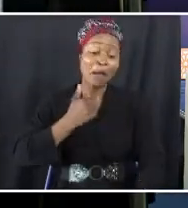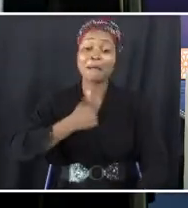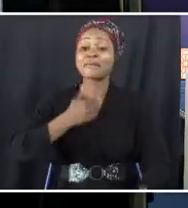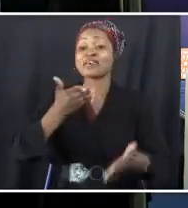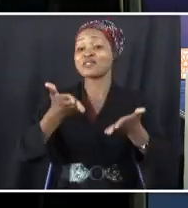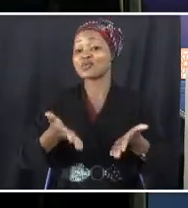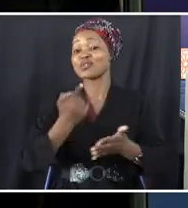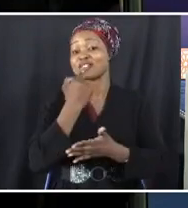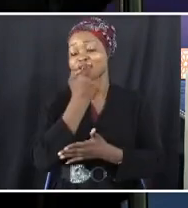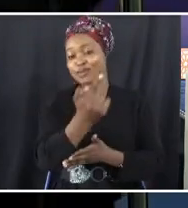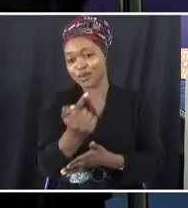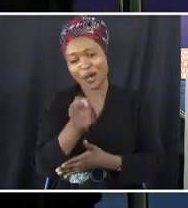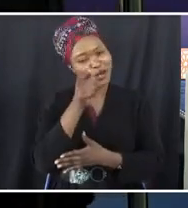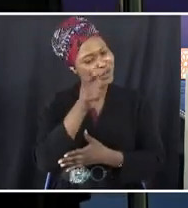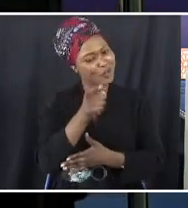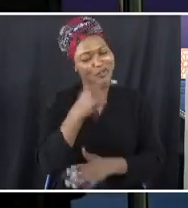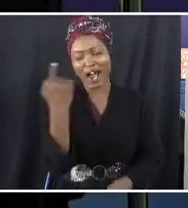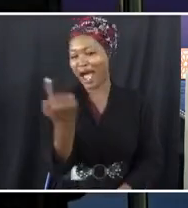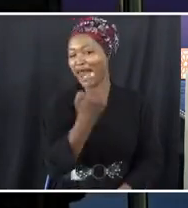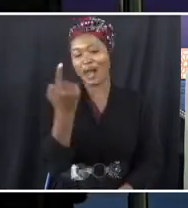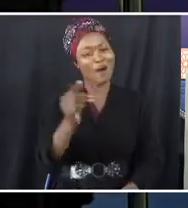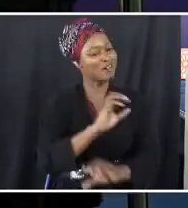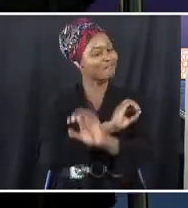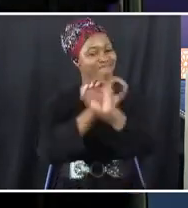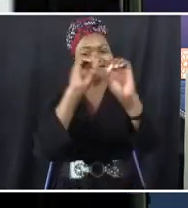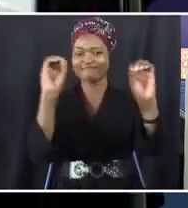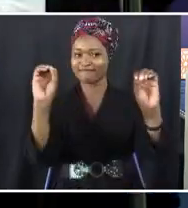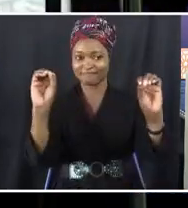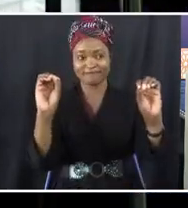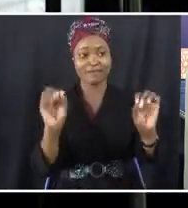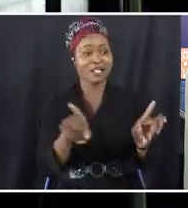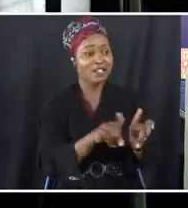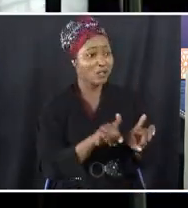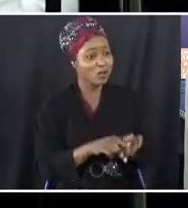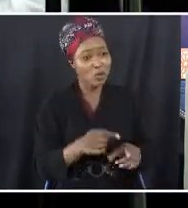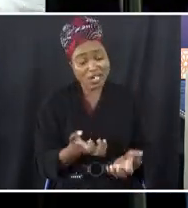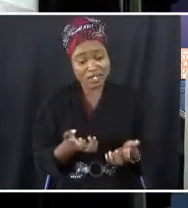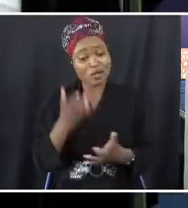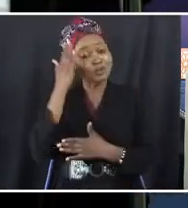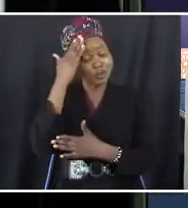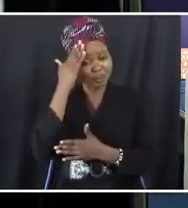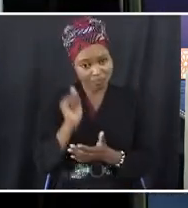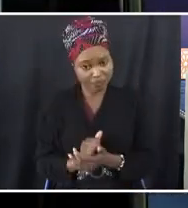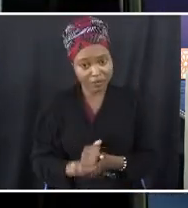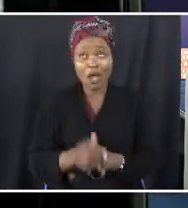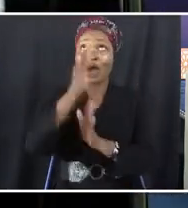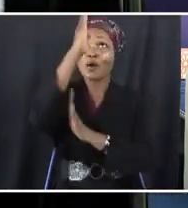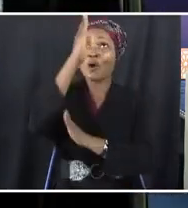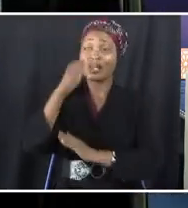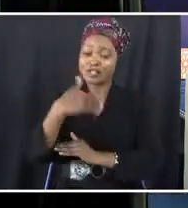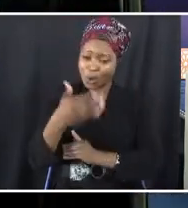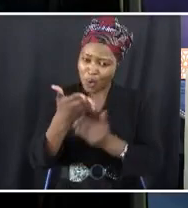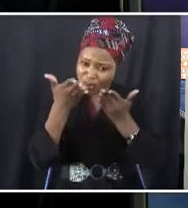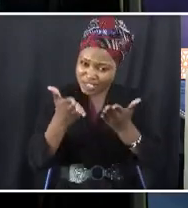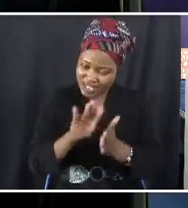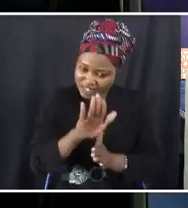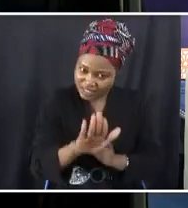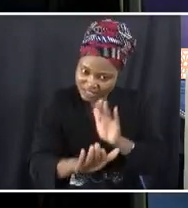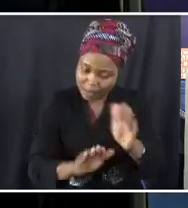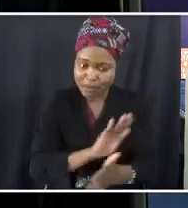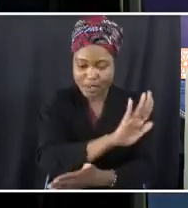you, you are not alone. Just hold on. God is here for every step of the